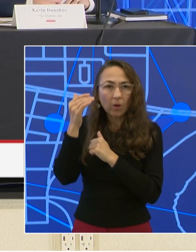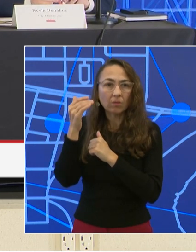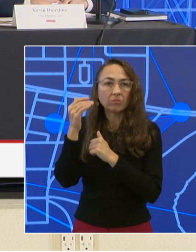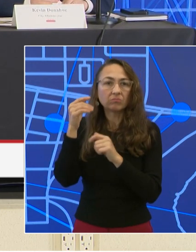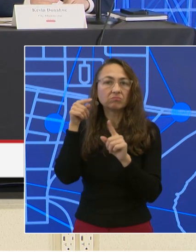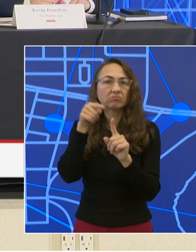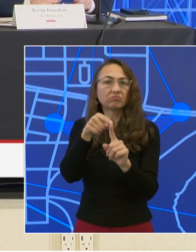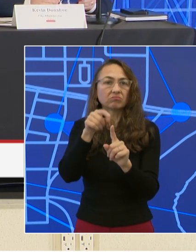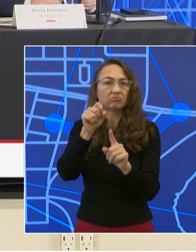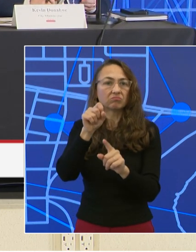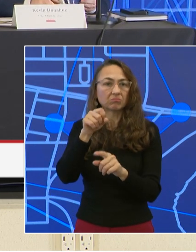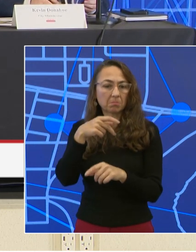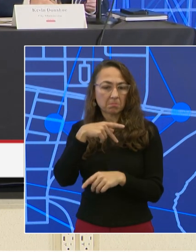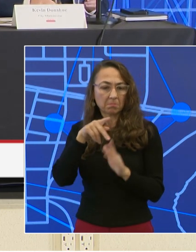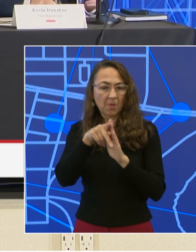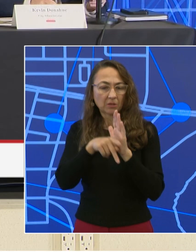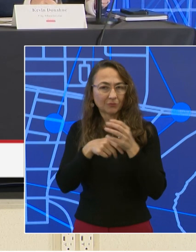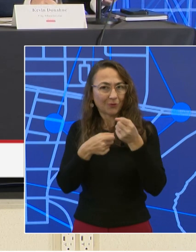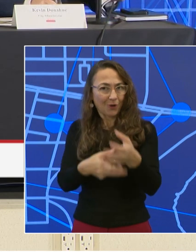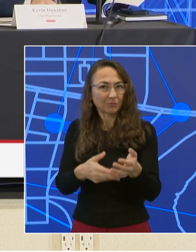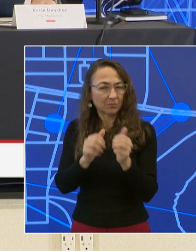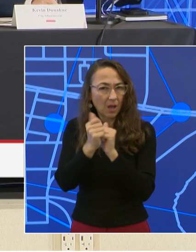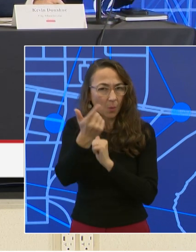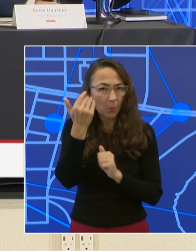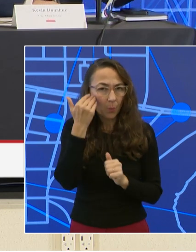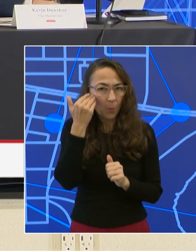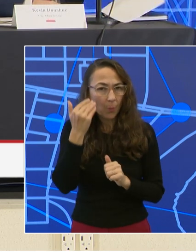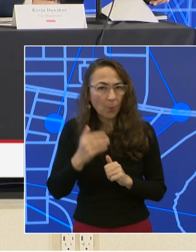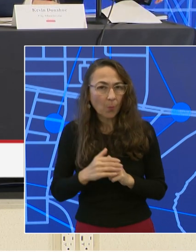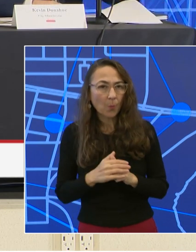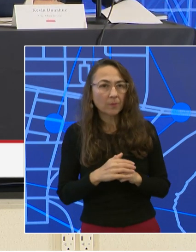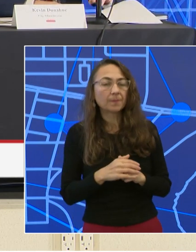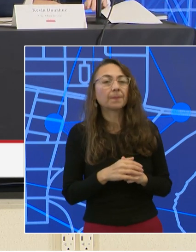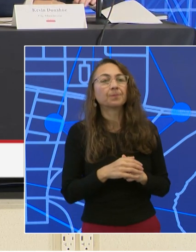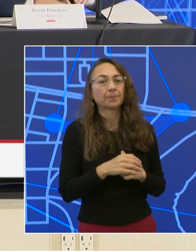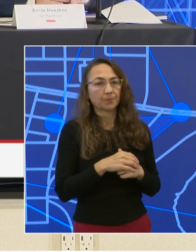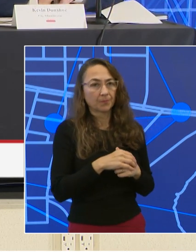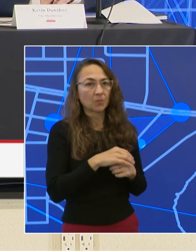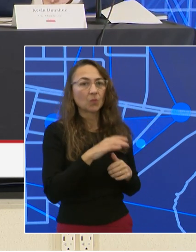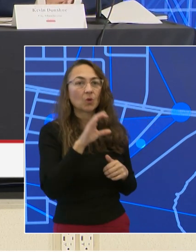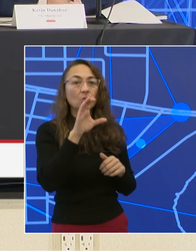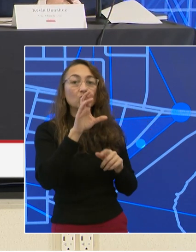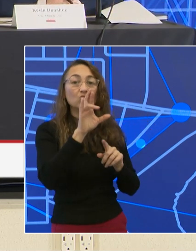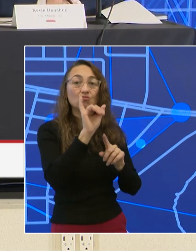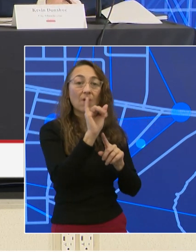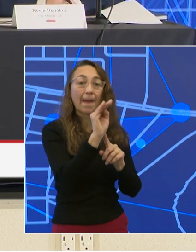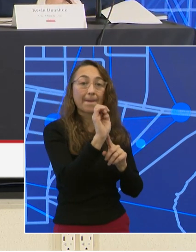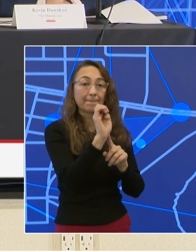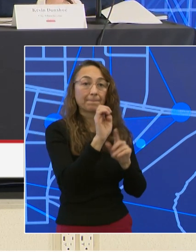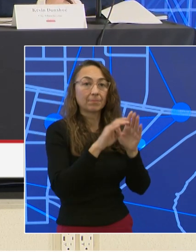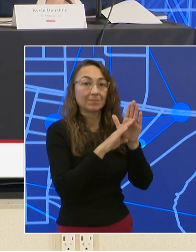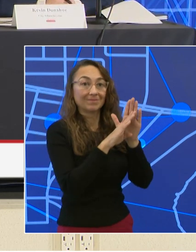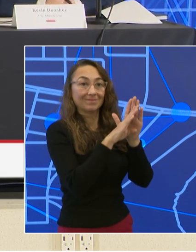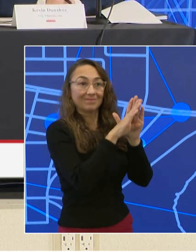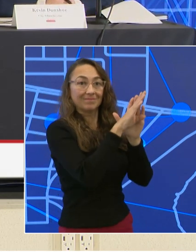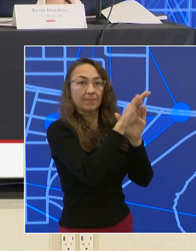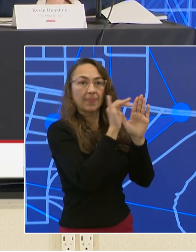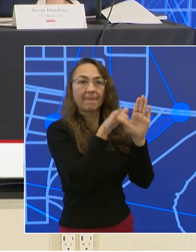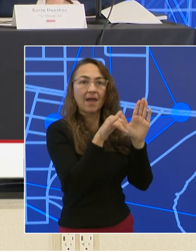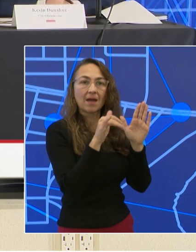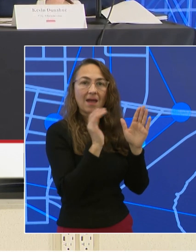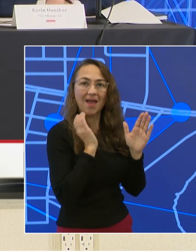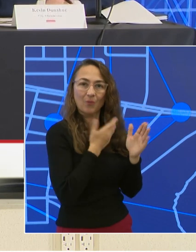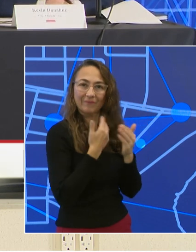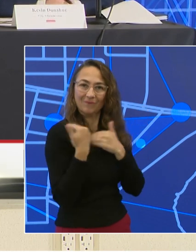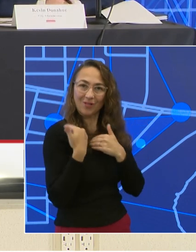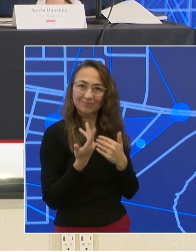is the reason for this drop? This is what I know. When crime goes up, it's our fault. When crime goes down, it's somebody else's light